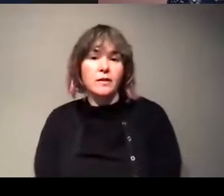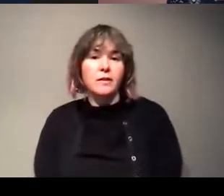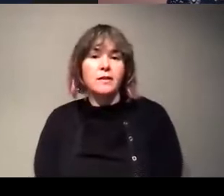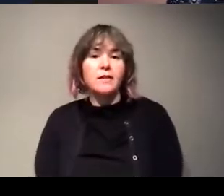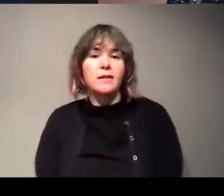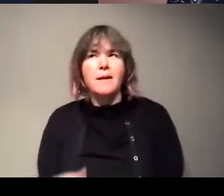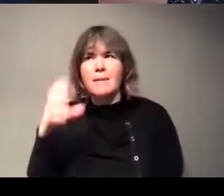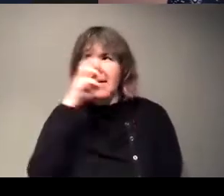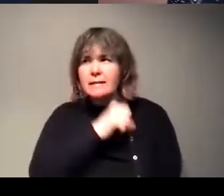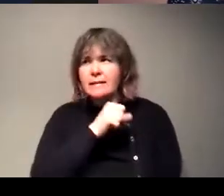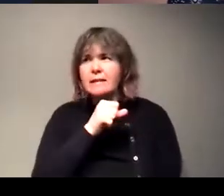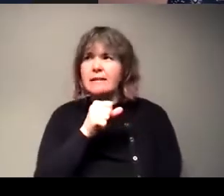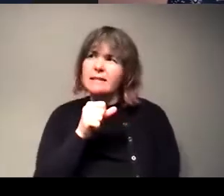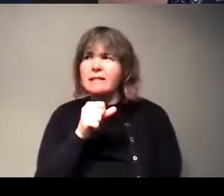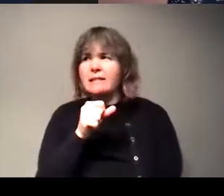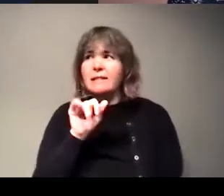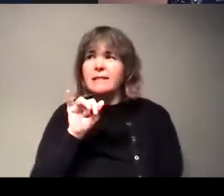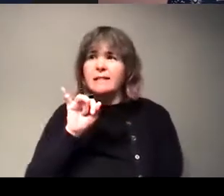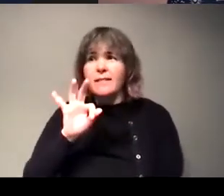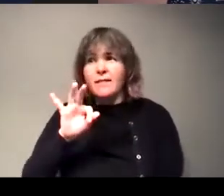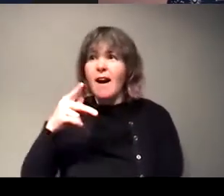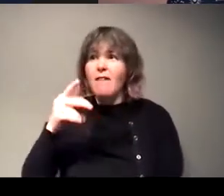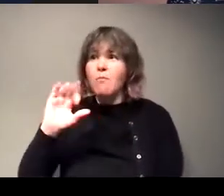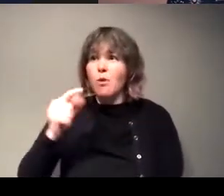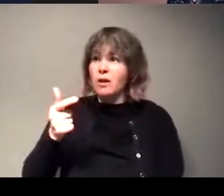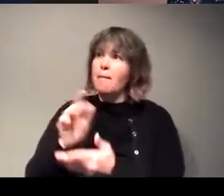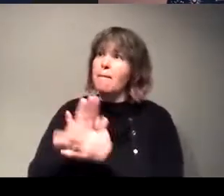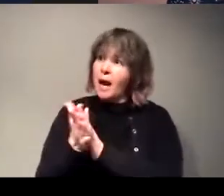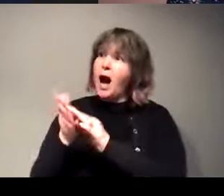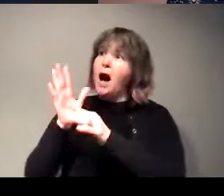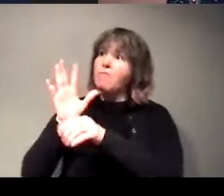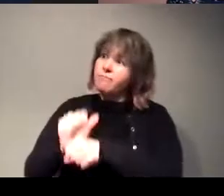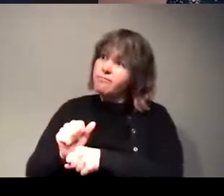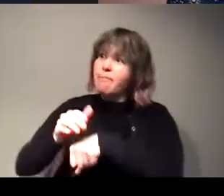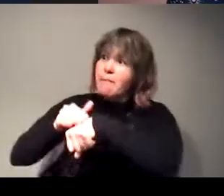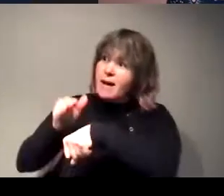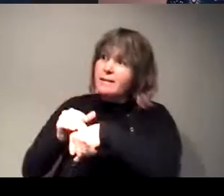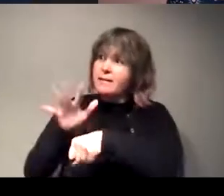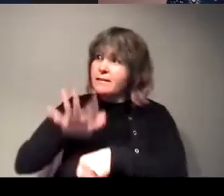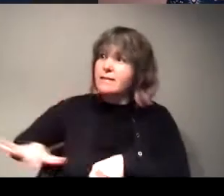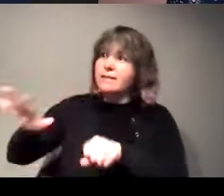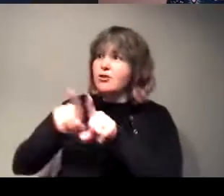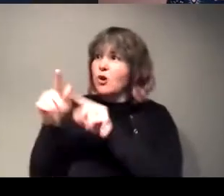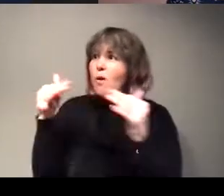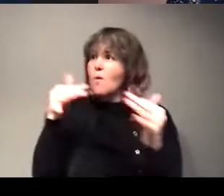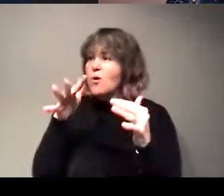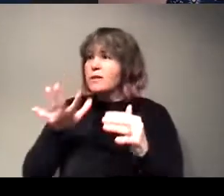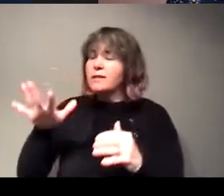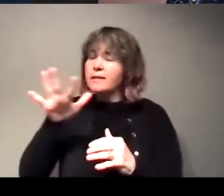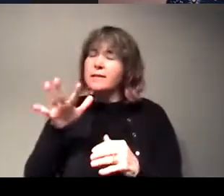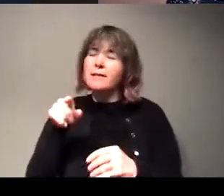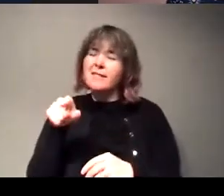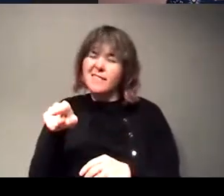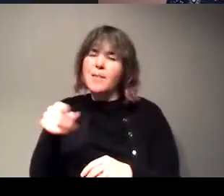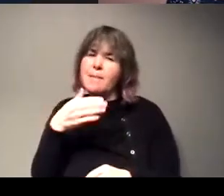presumably if there were some porgs who were domesticated out there in the Star Wars galaxy, then I would say that would make it